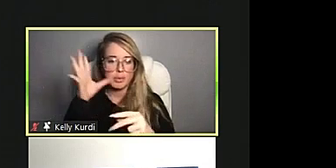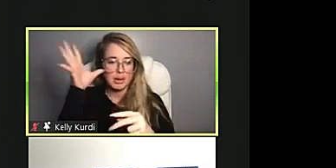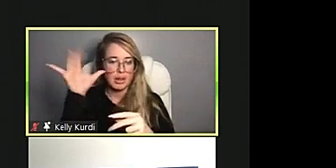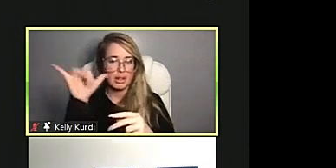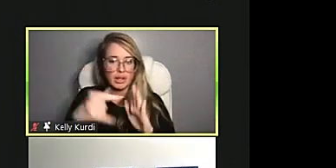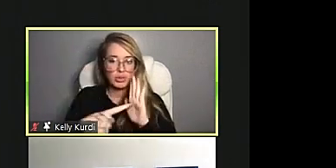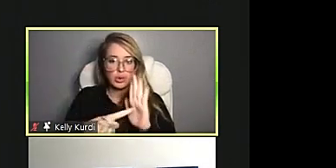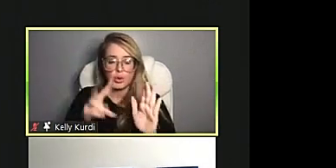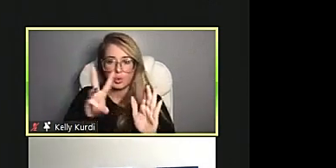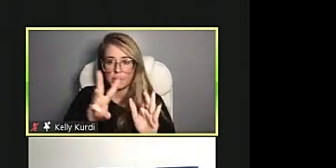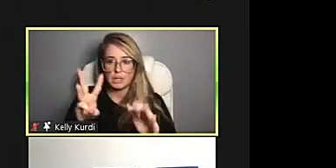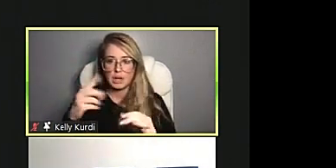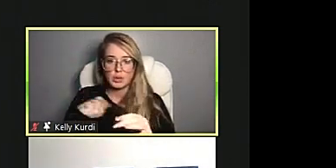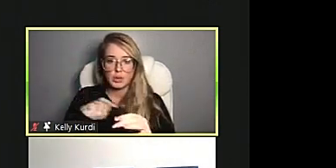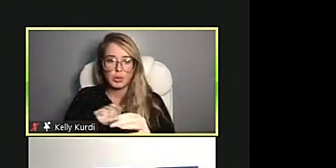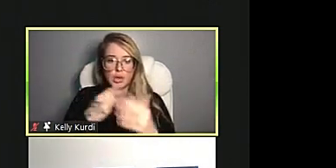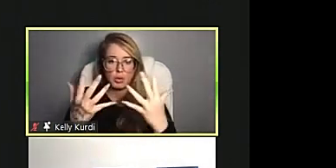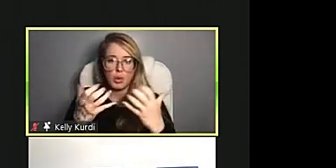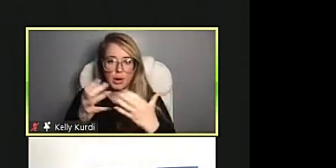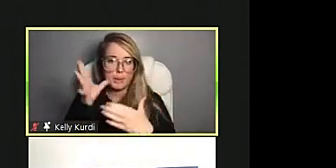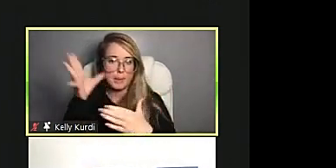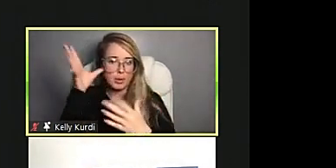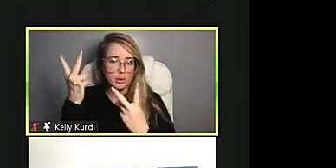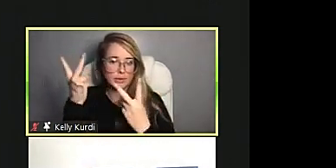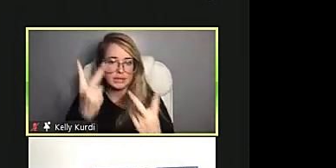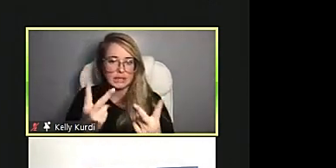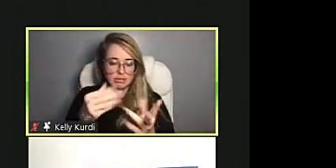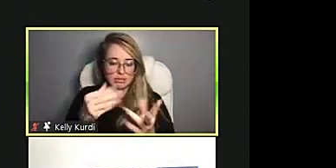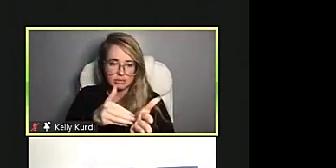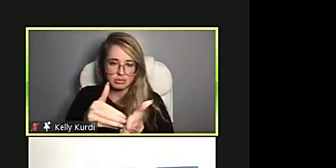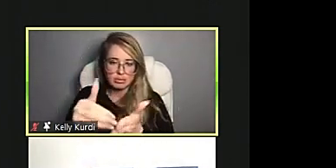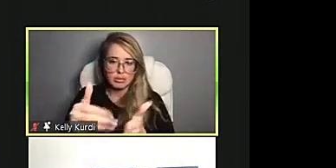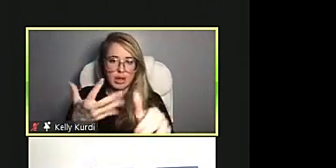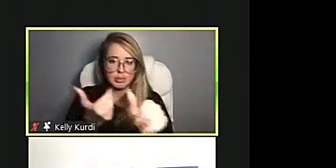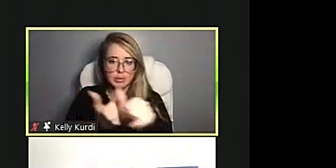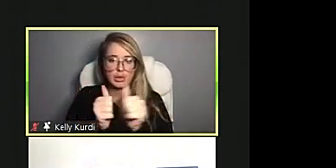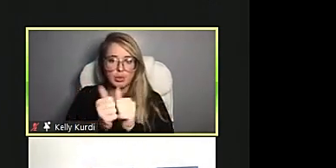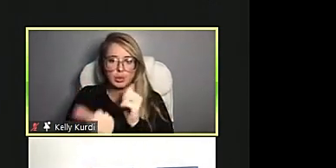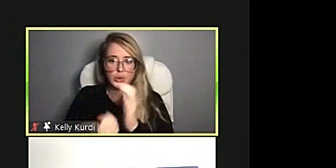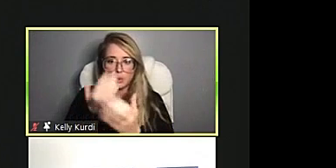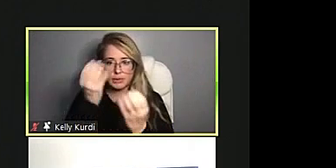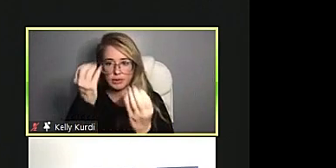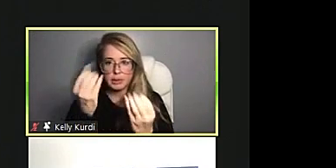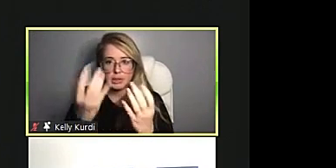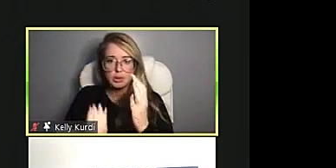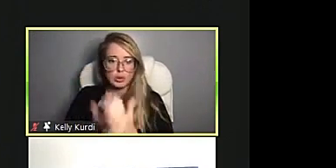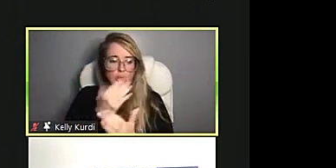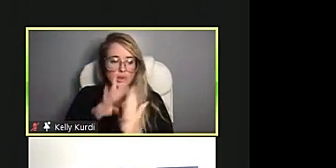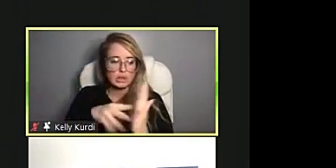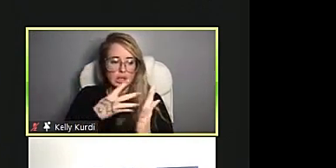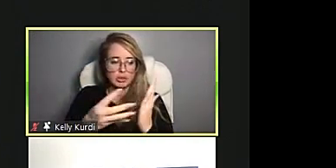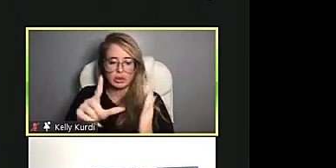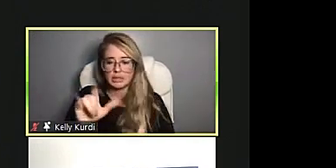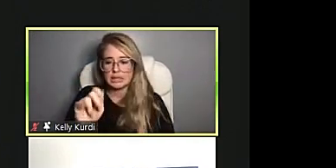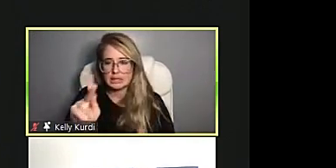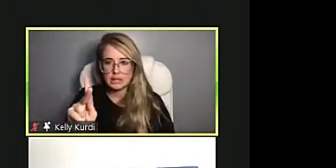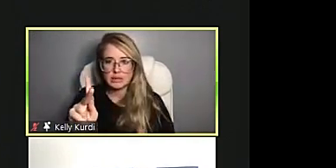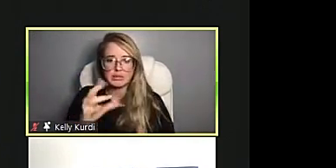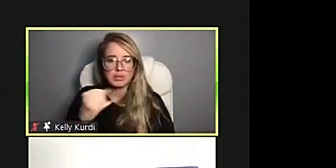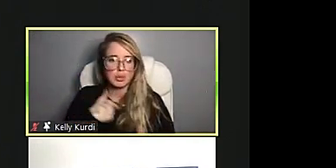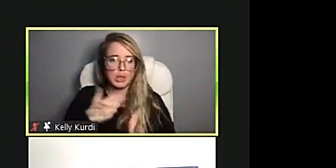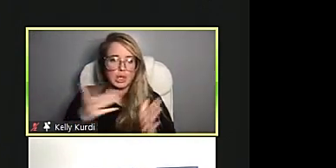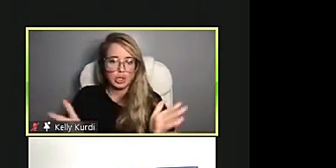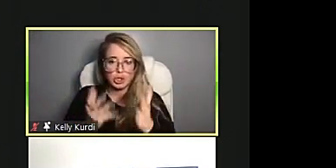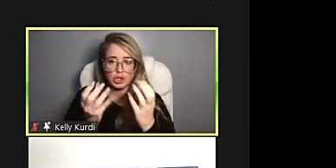to direct parents to visit. It's constantly being updated with new information, new scheduling links. So we encourage